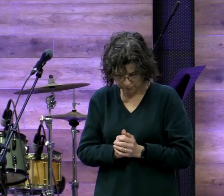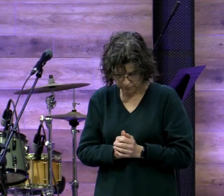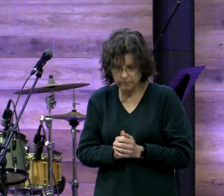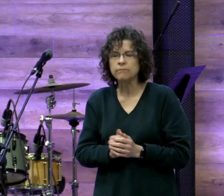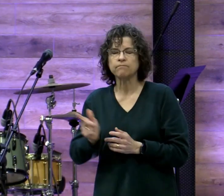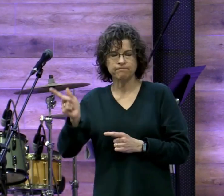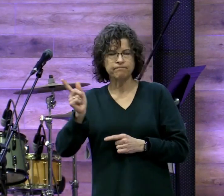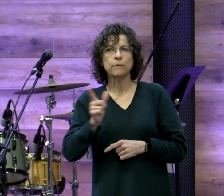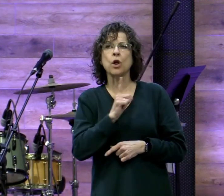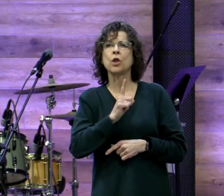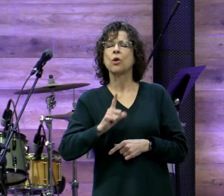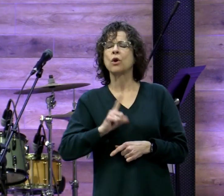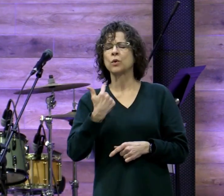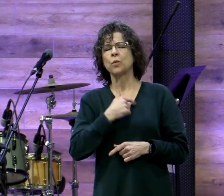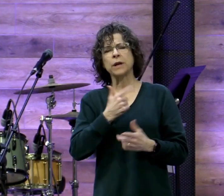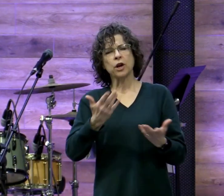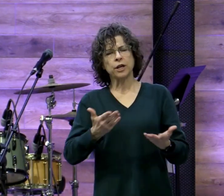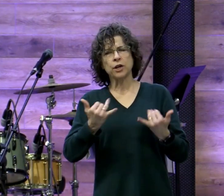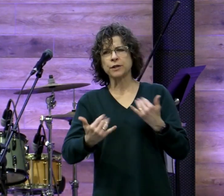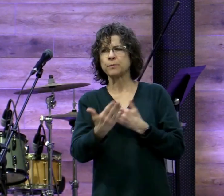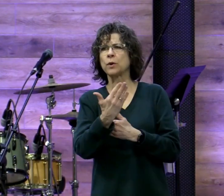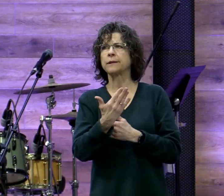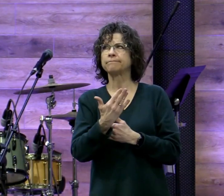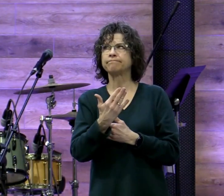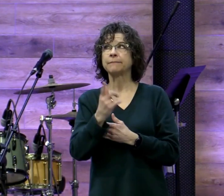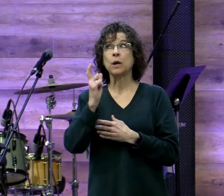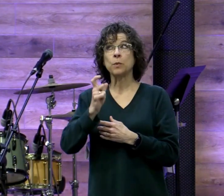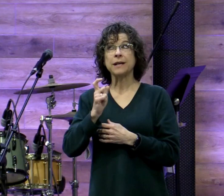Lord, we're here this morning, and we need to hear from you.